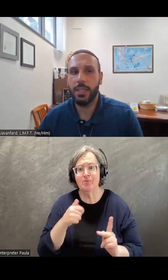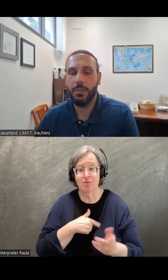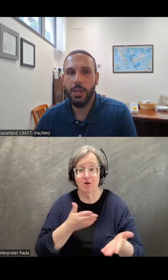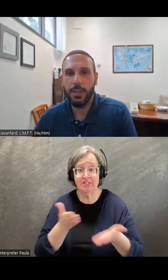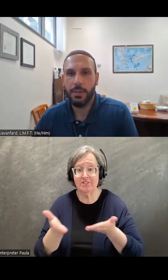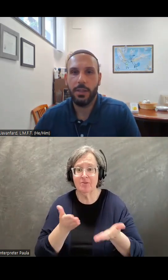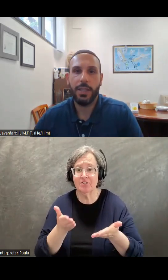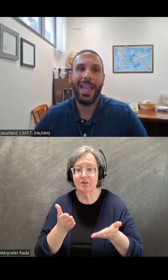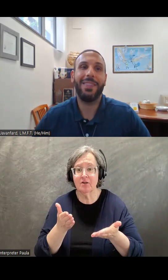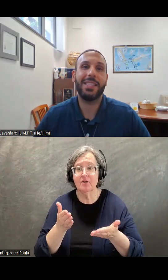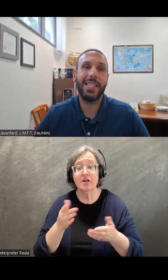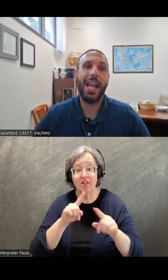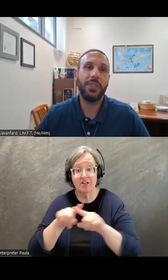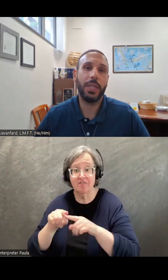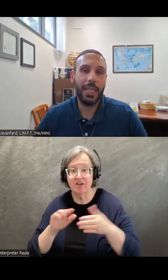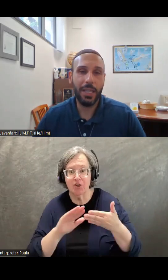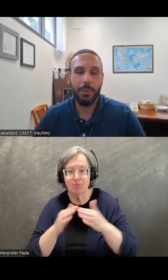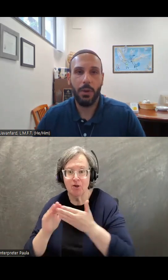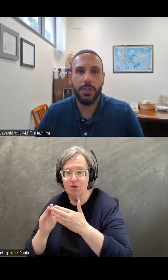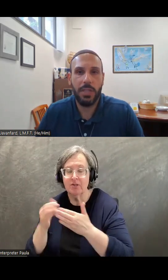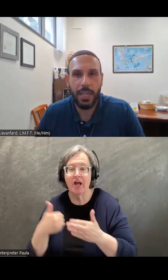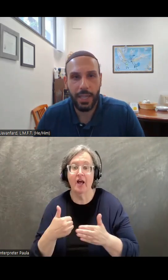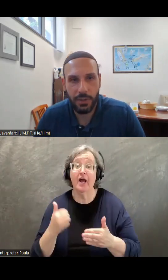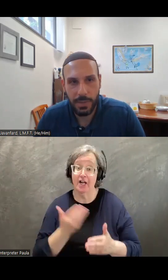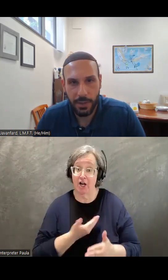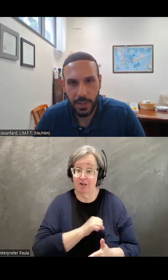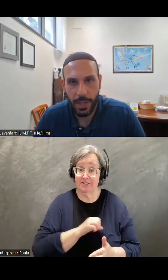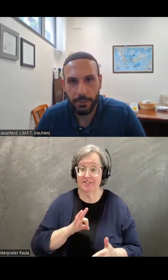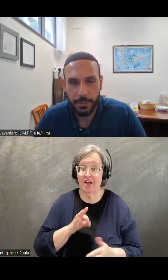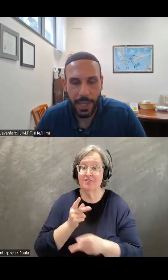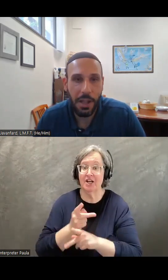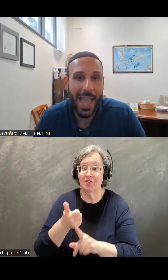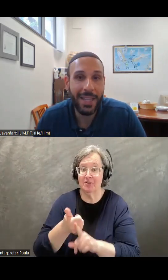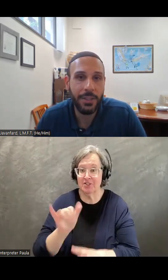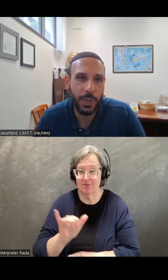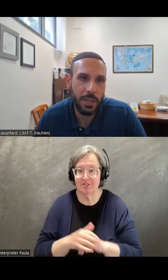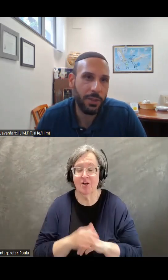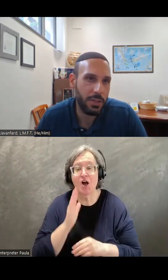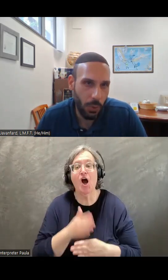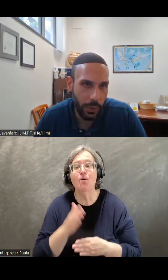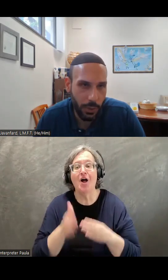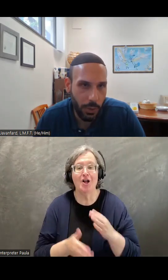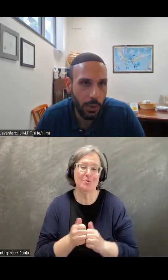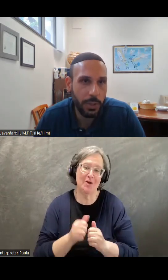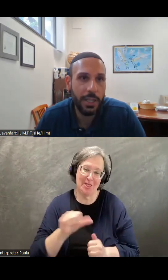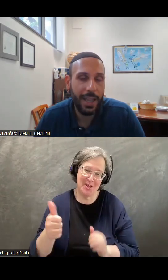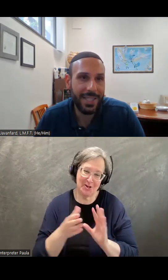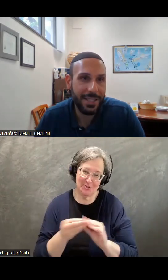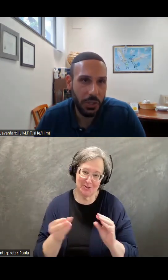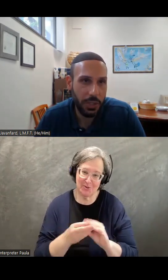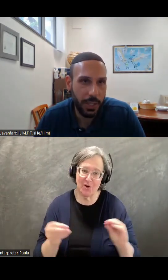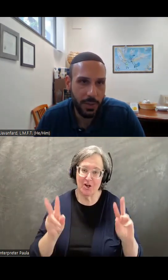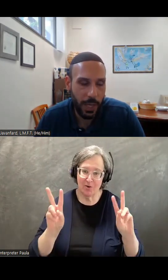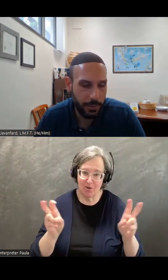in these communities and the staff that we keep are also taking care of themselves as well. And I'll end with another story or quote as